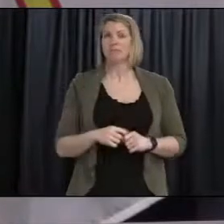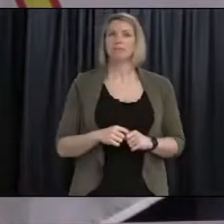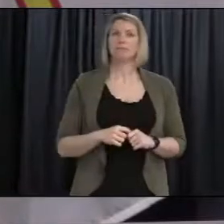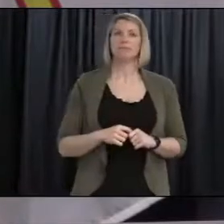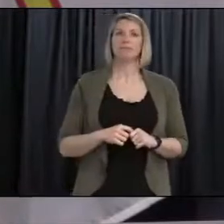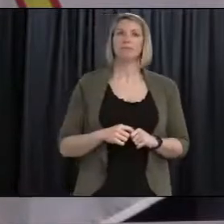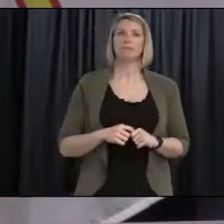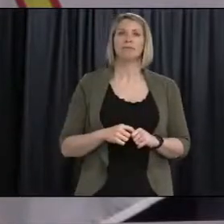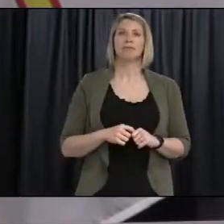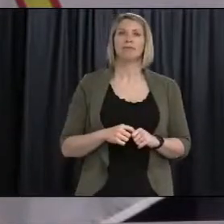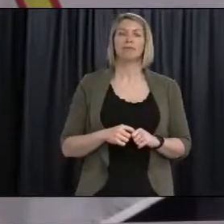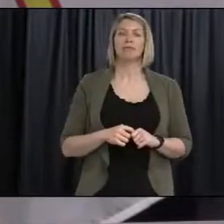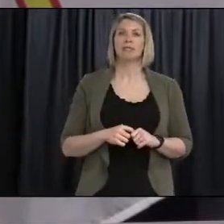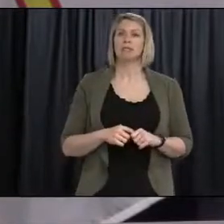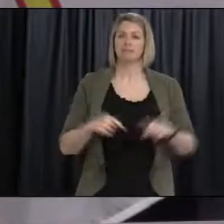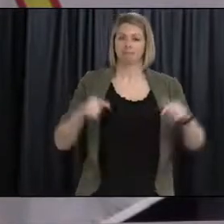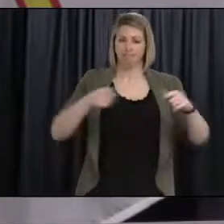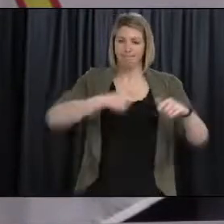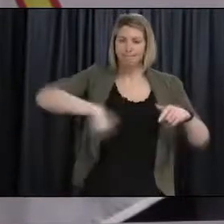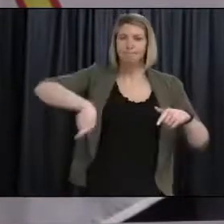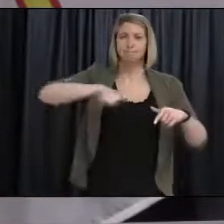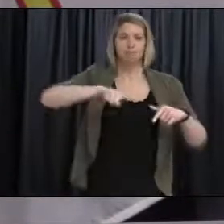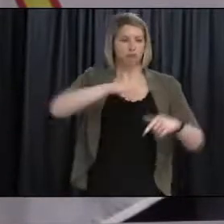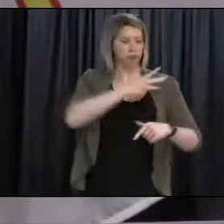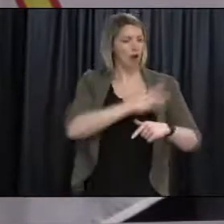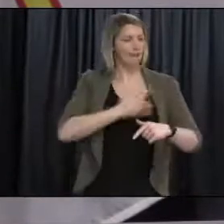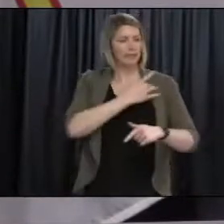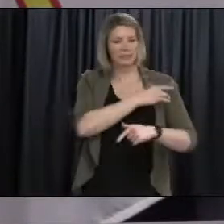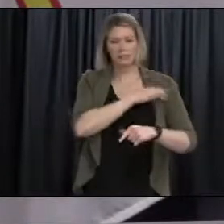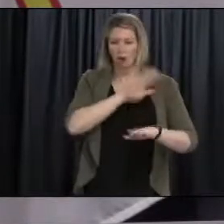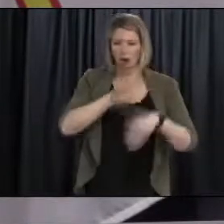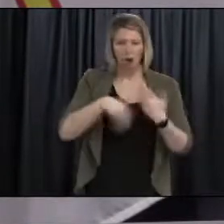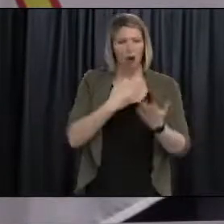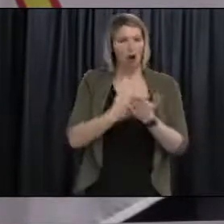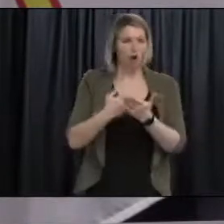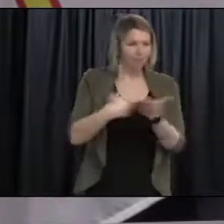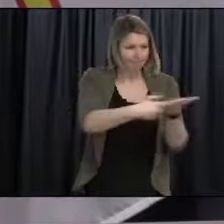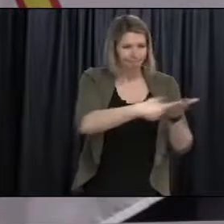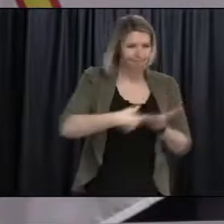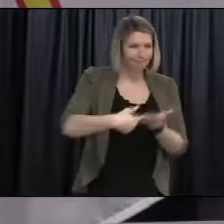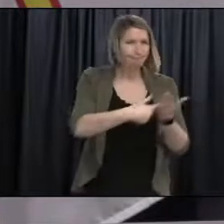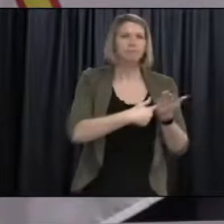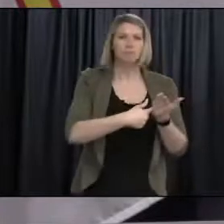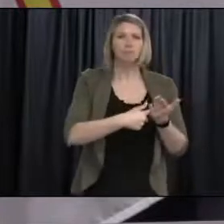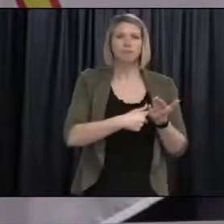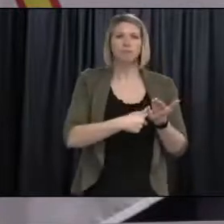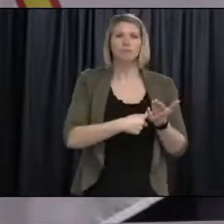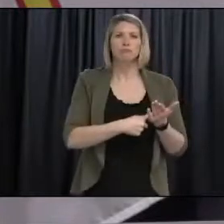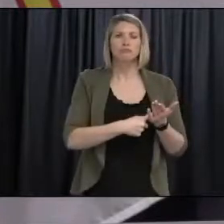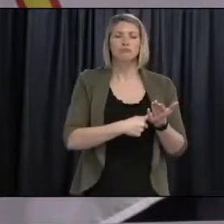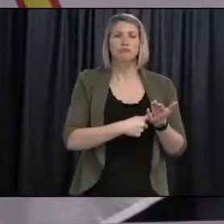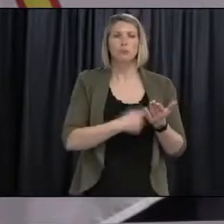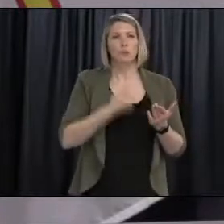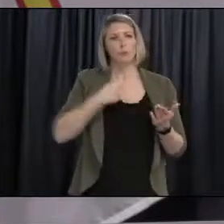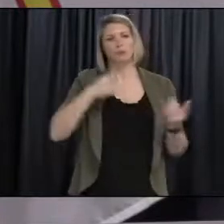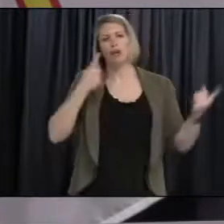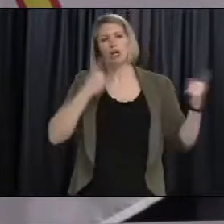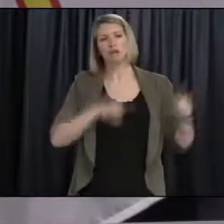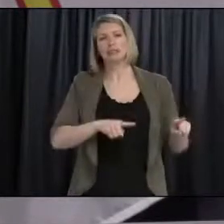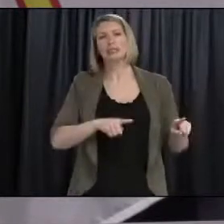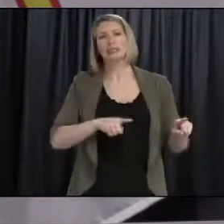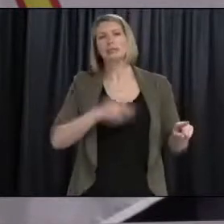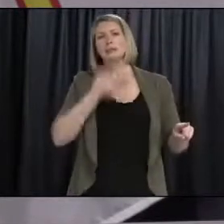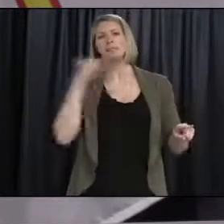we all had discussions, and I think we all support this this direction. So